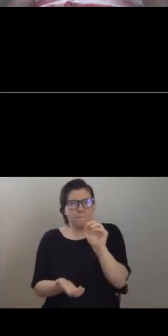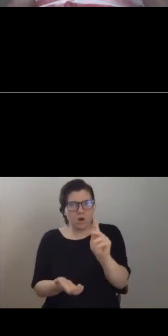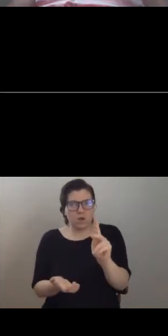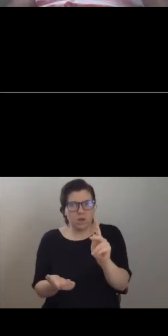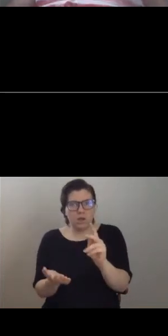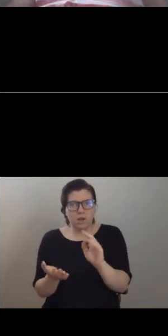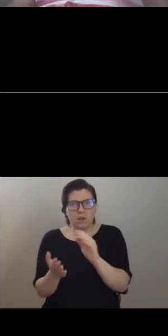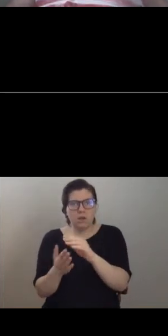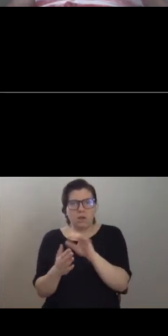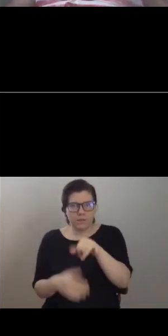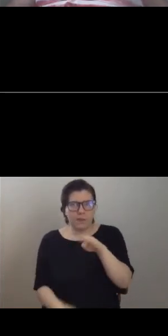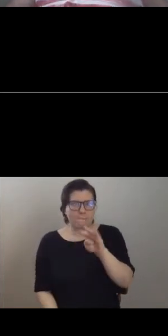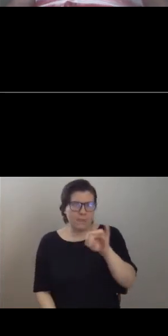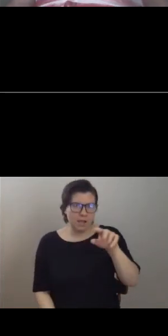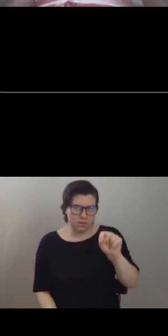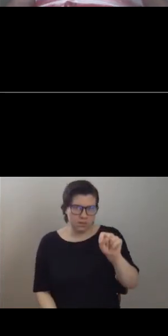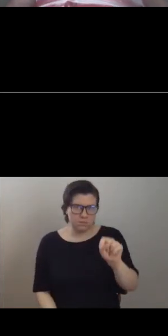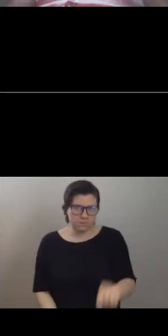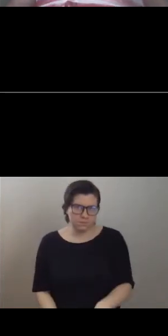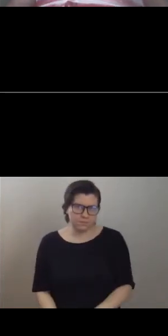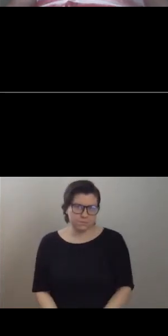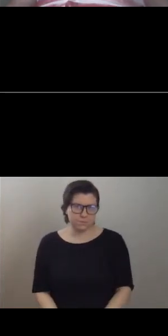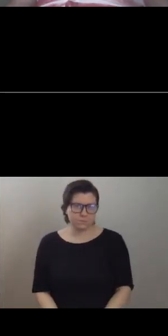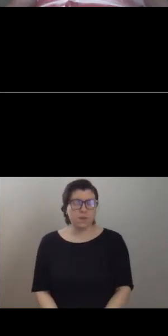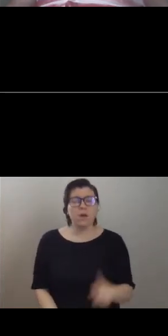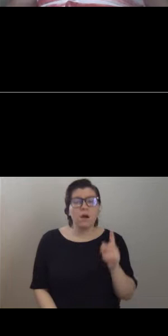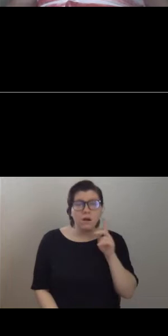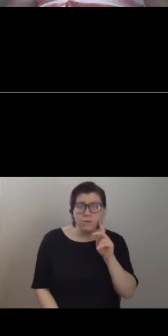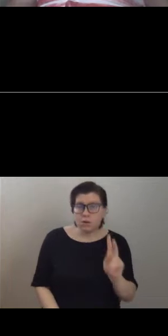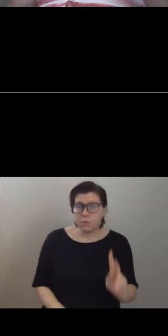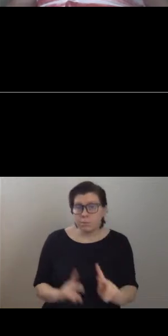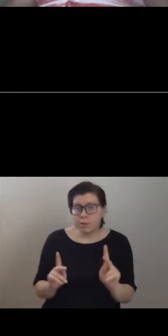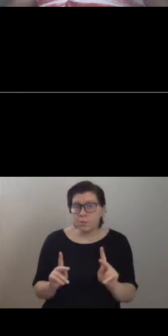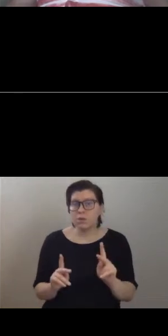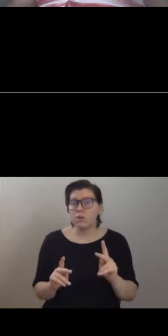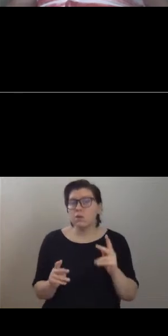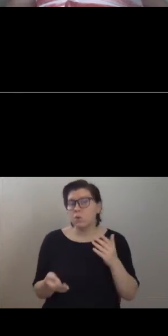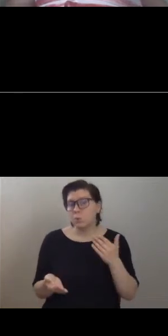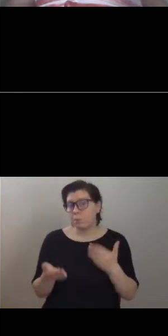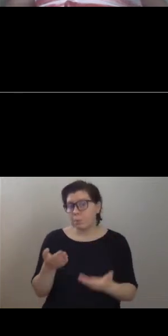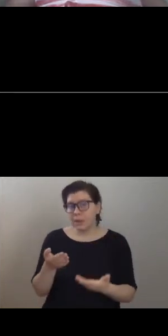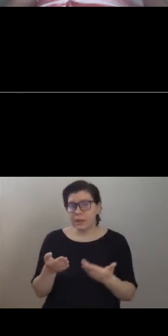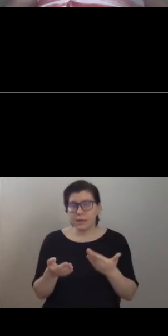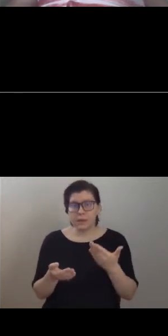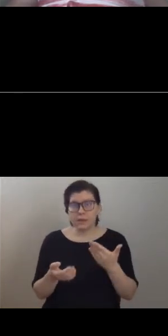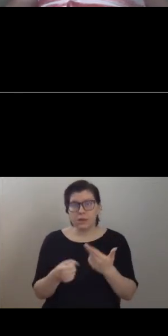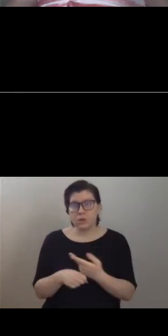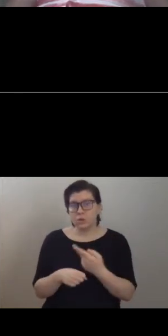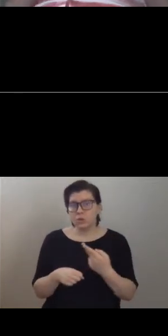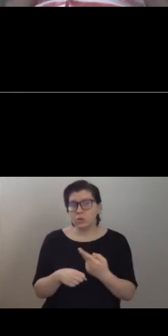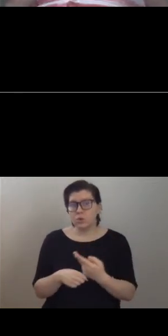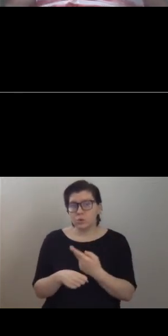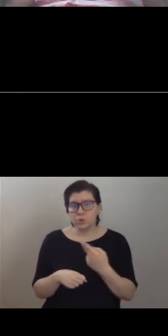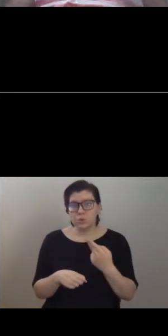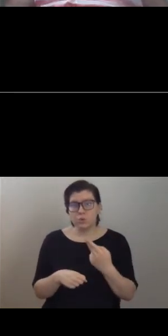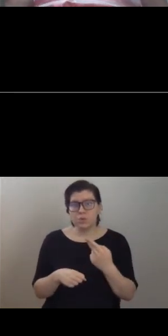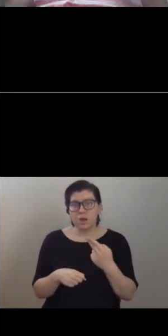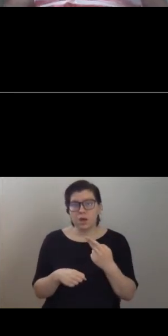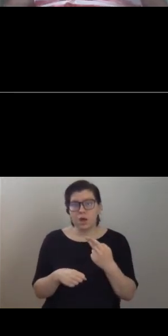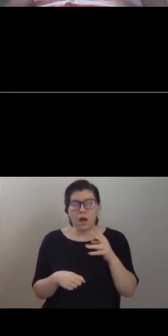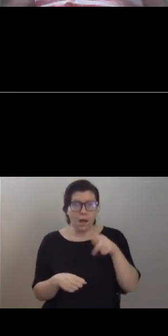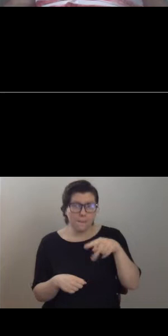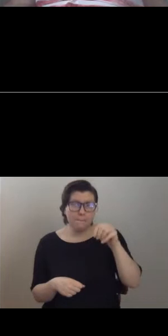And for those people that may use a sip and puff system, even